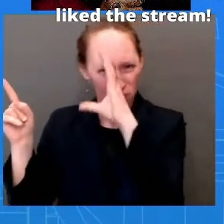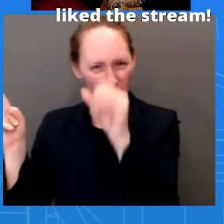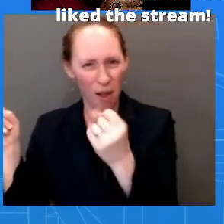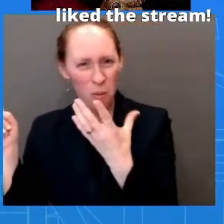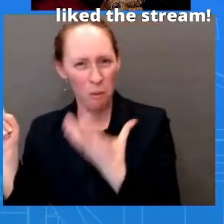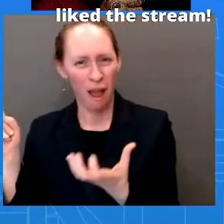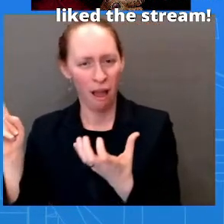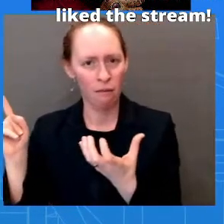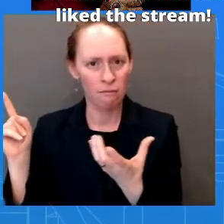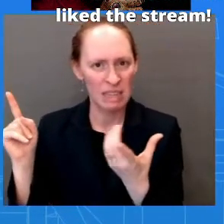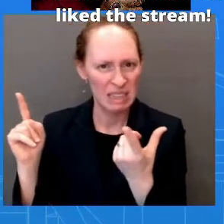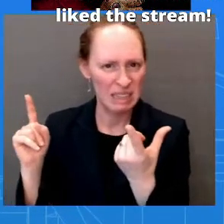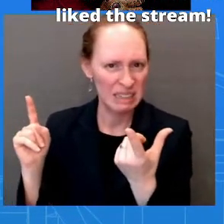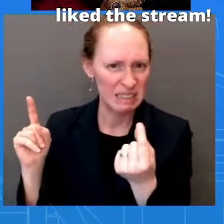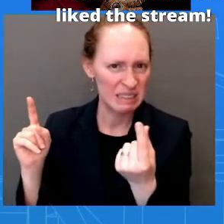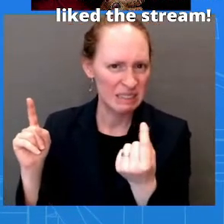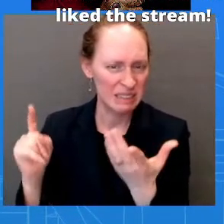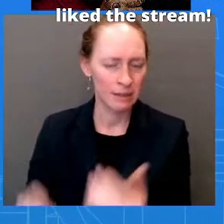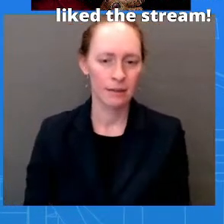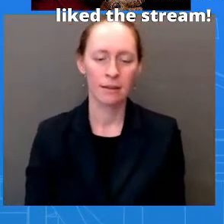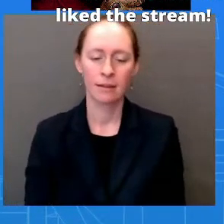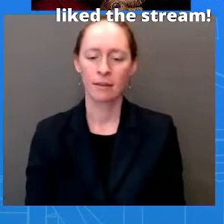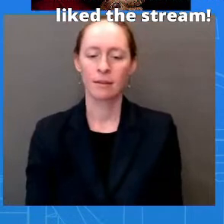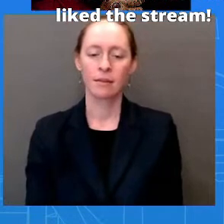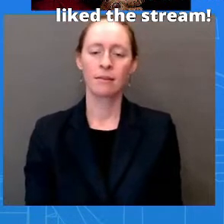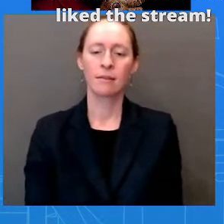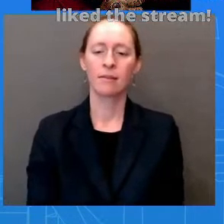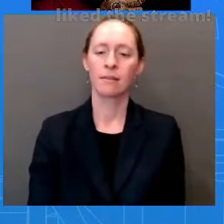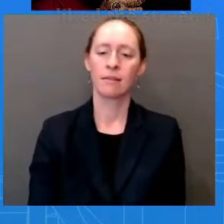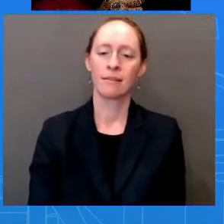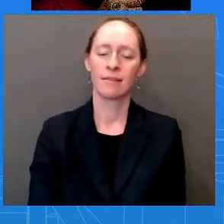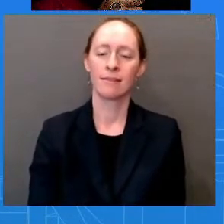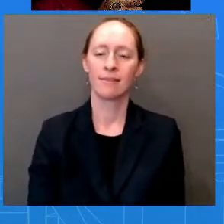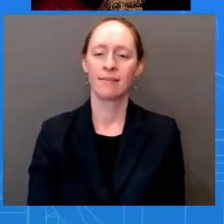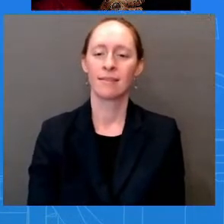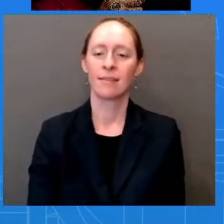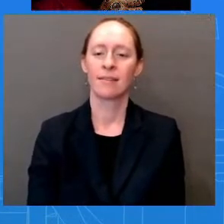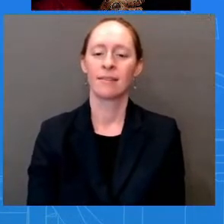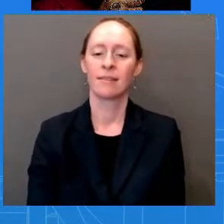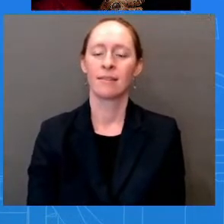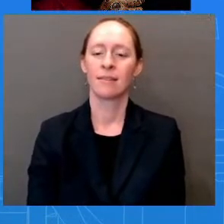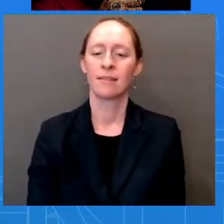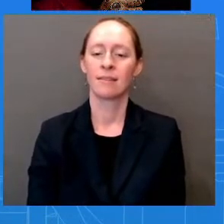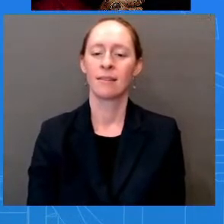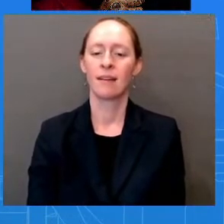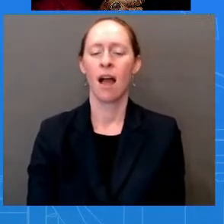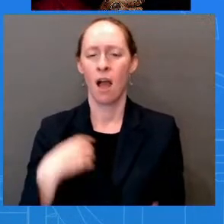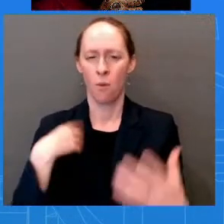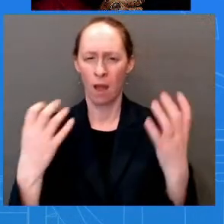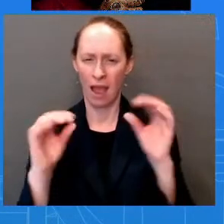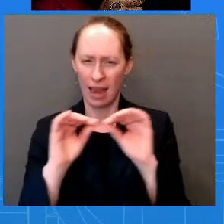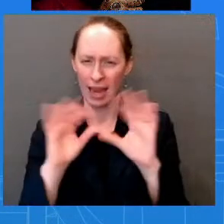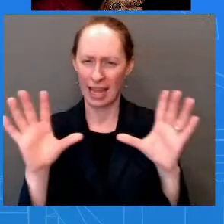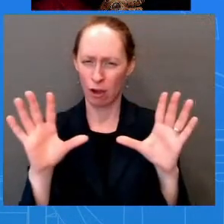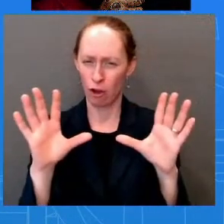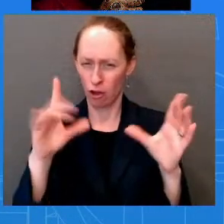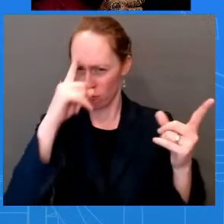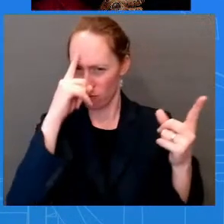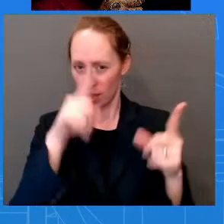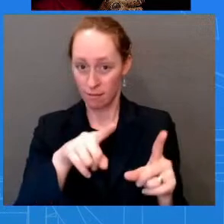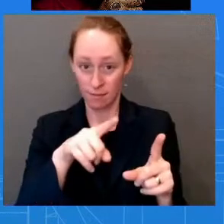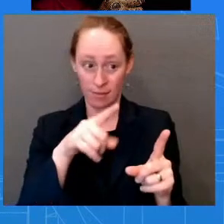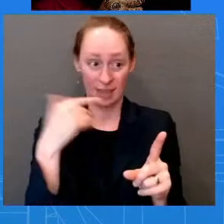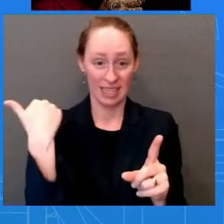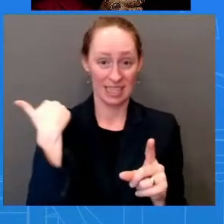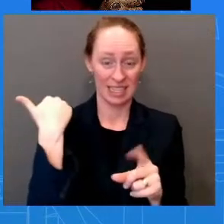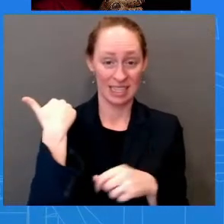agreement that we saw in September actually helped to prevent an immediate disruption to the economy. So